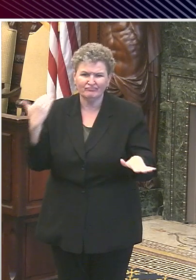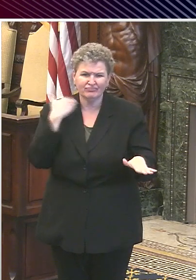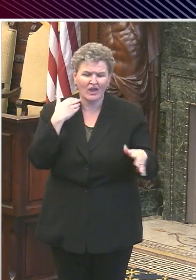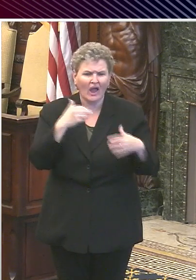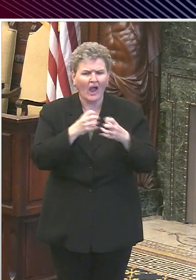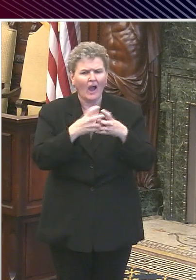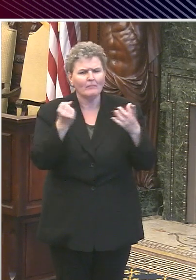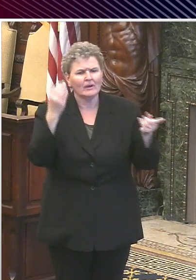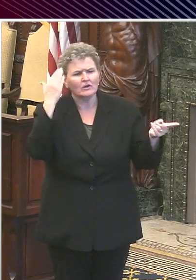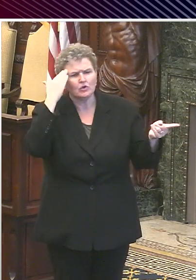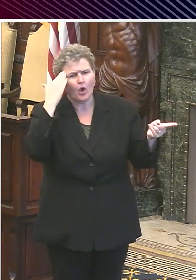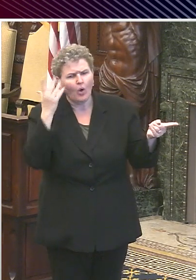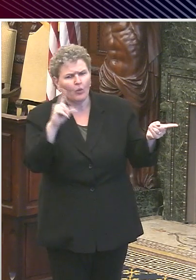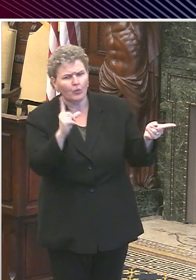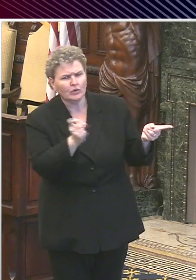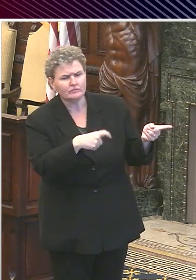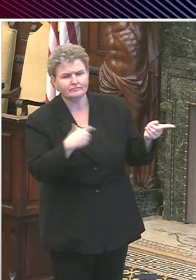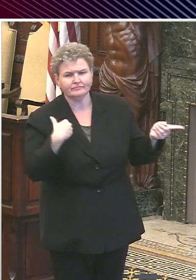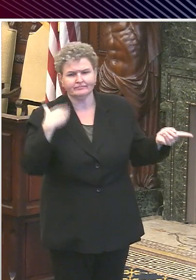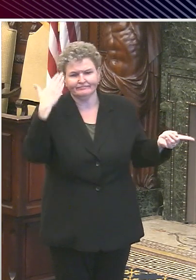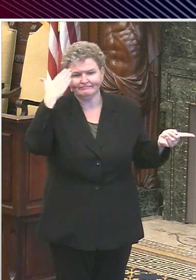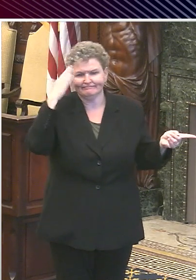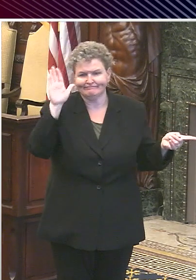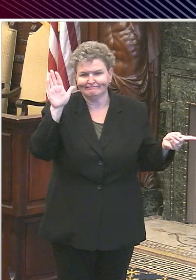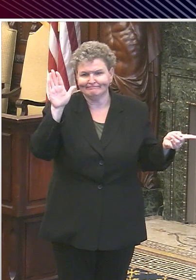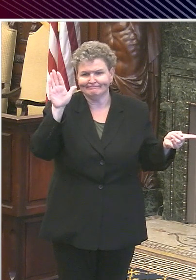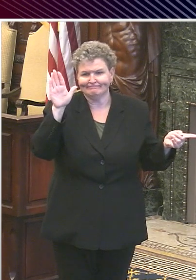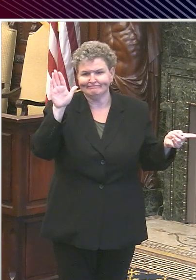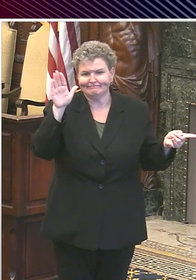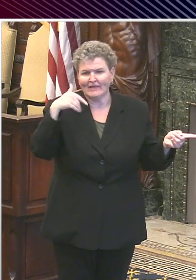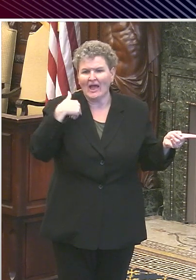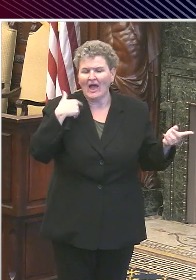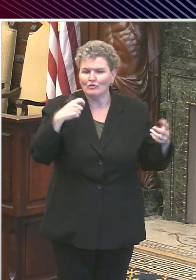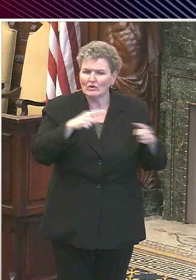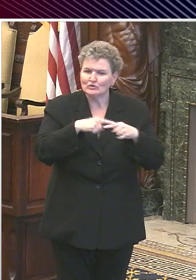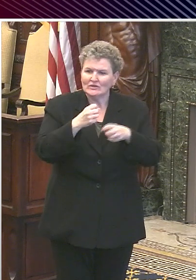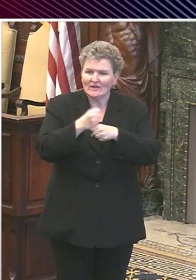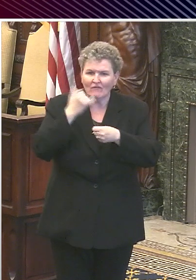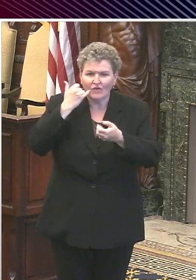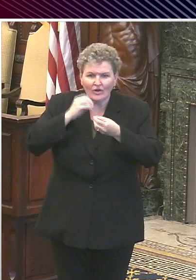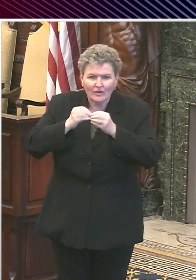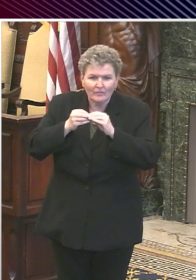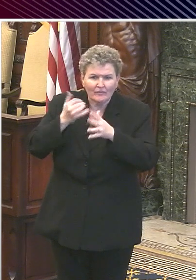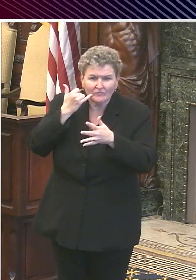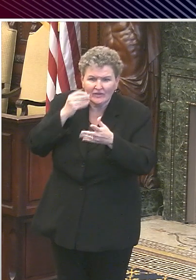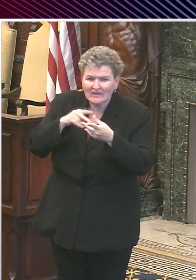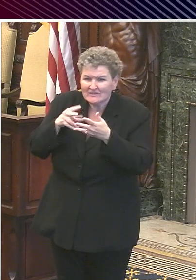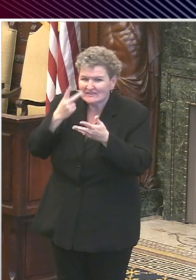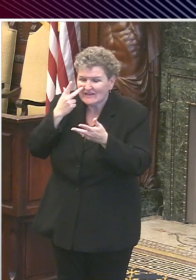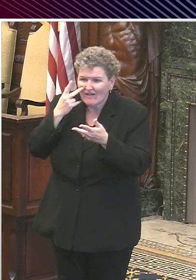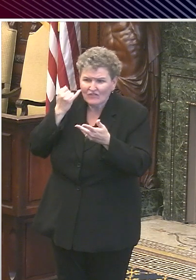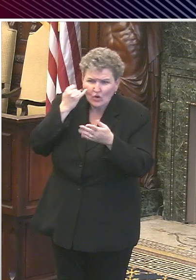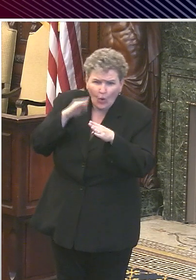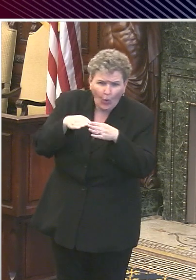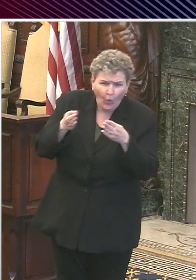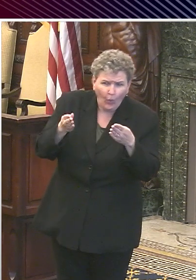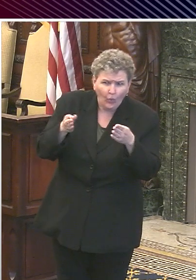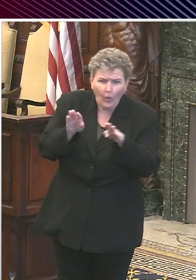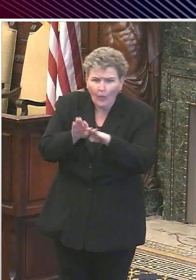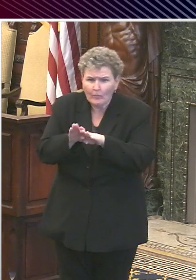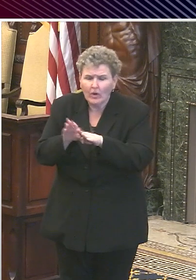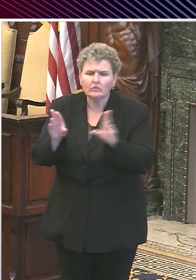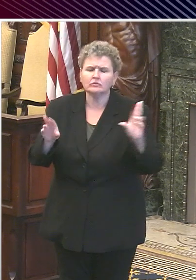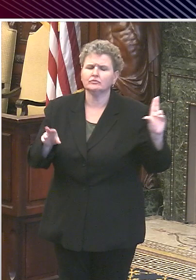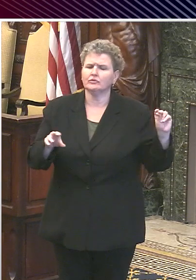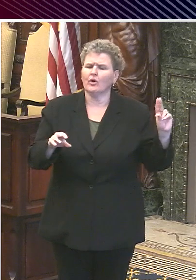esa cifra en estos momentos. I mean, we can try to get it. I mean, is she talking about close? Well, everybody had to close. No. Estamos hablando